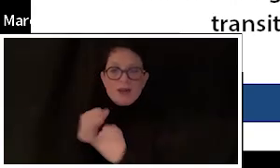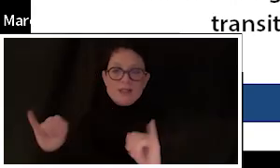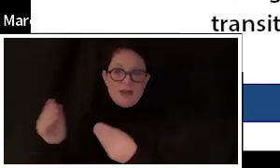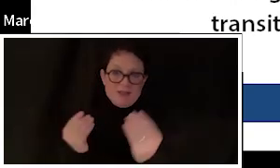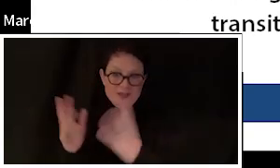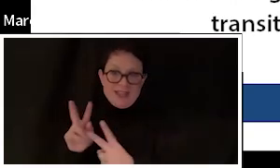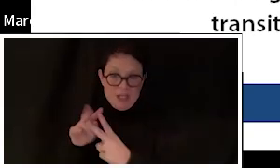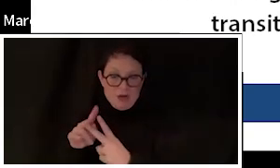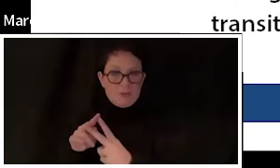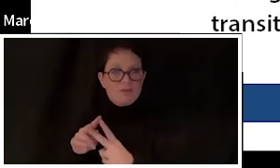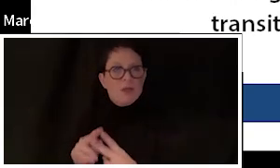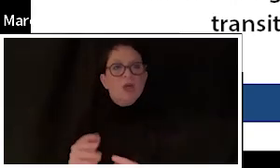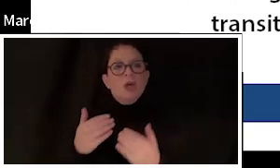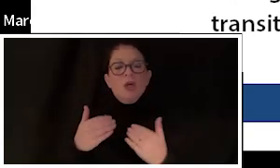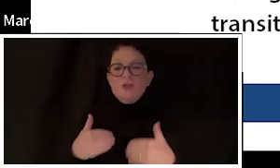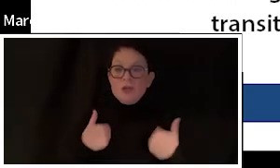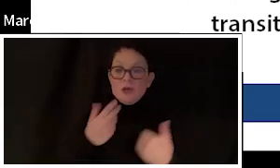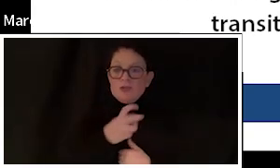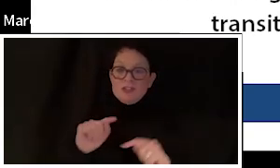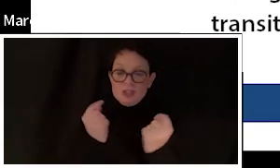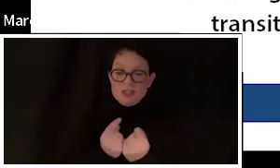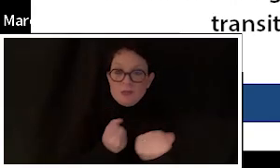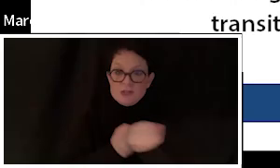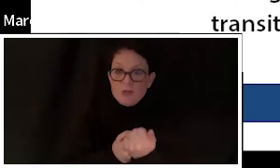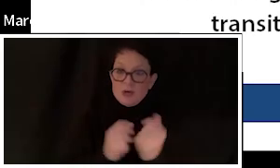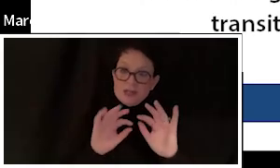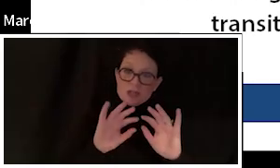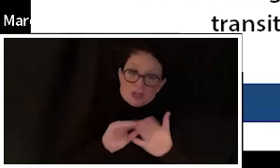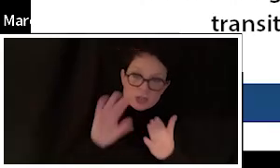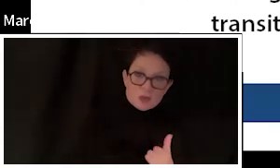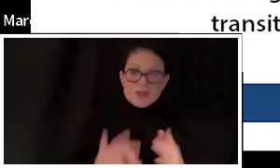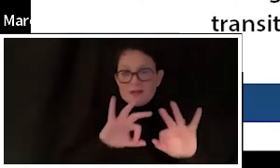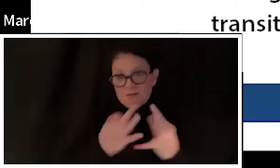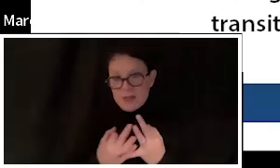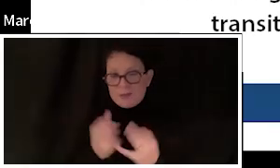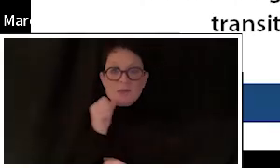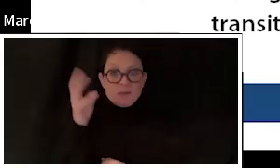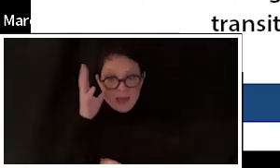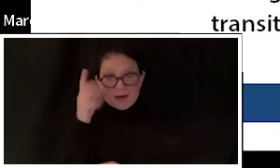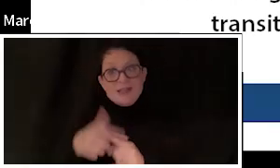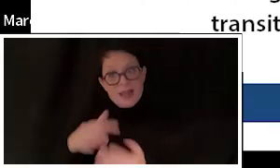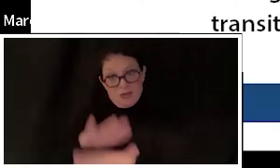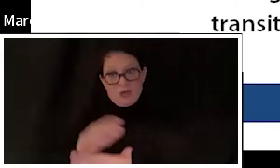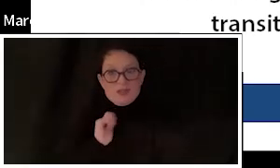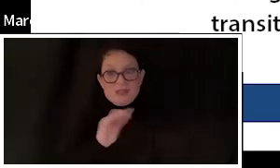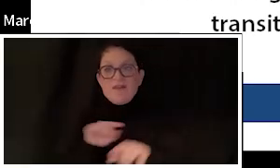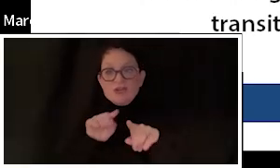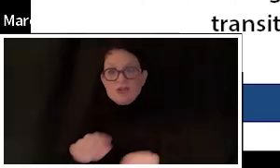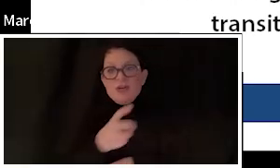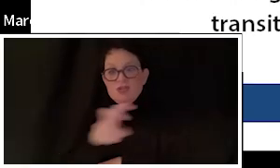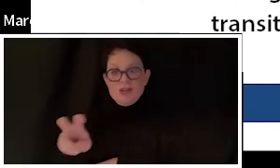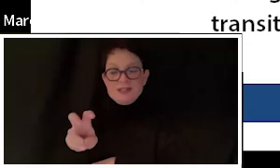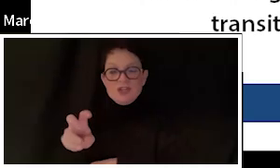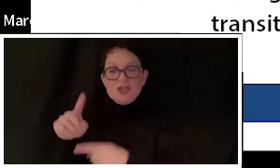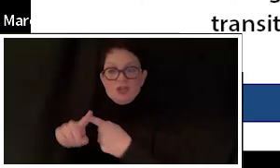So the Youth in Transition team have been supporting students, family members, and parents and school staff during this transition